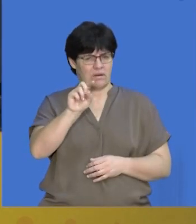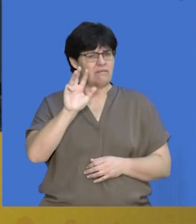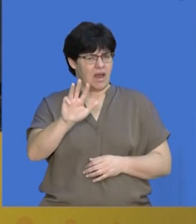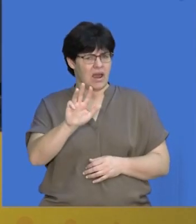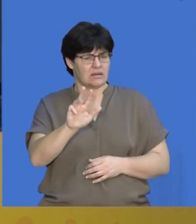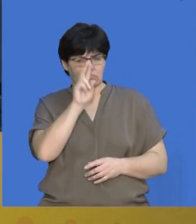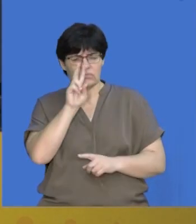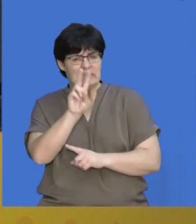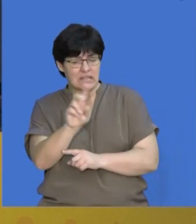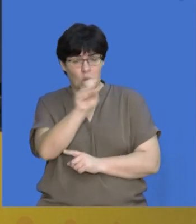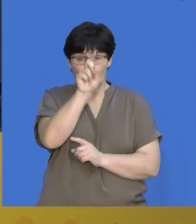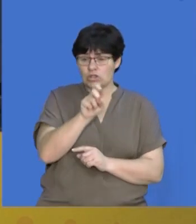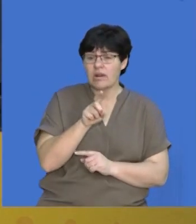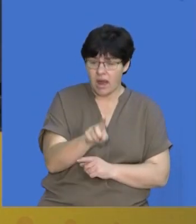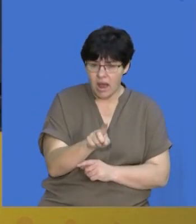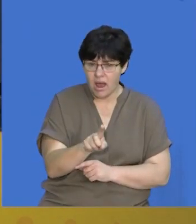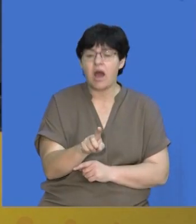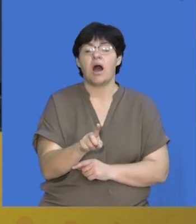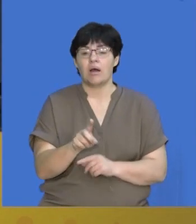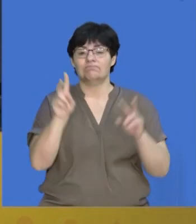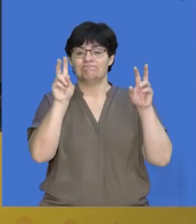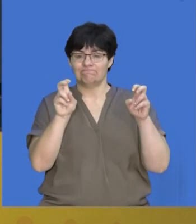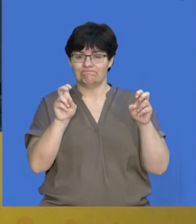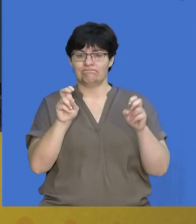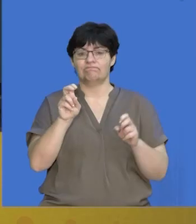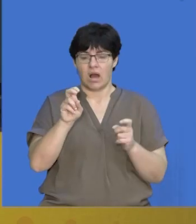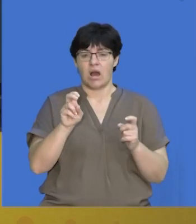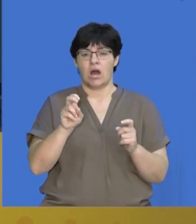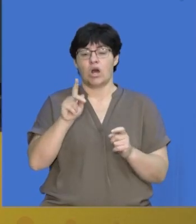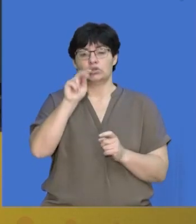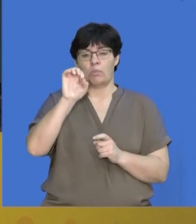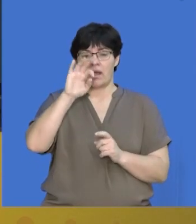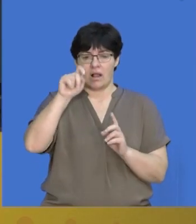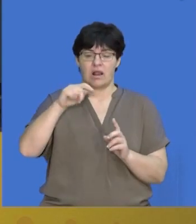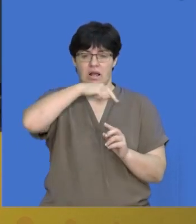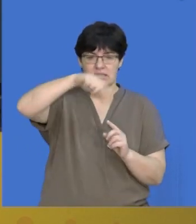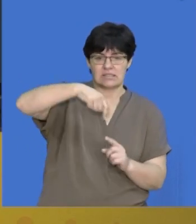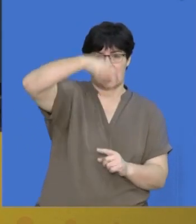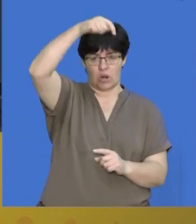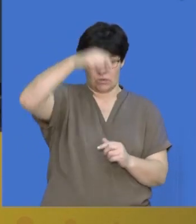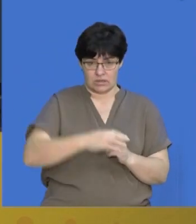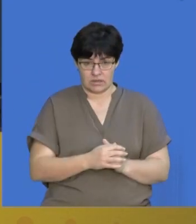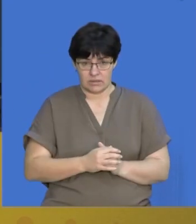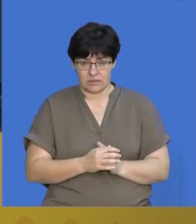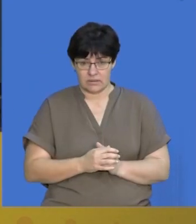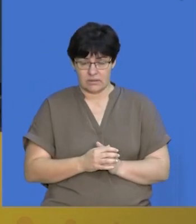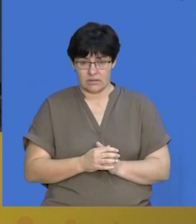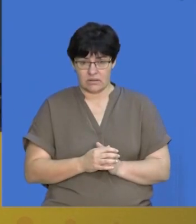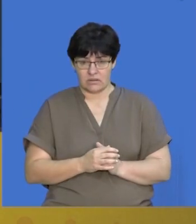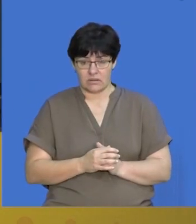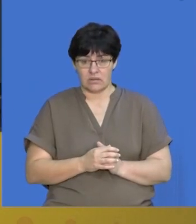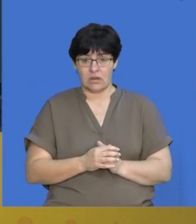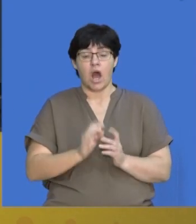that this question was in the topic of tropical cyclones. And what you should also note is that